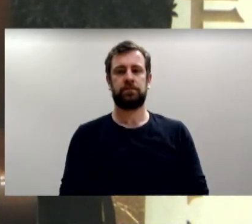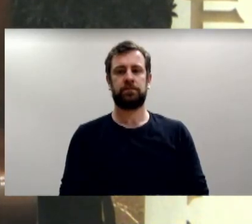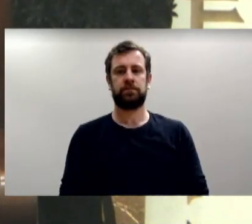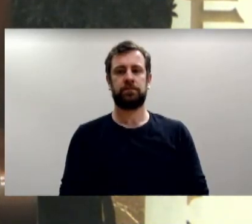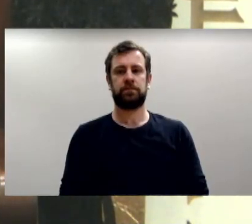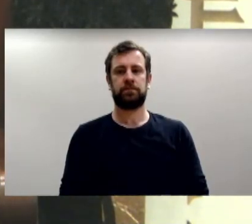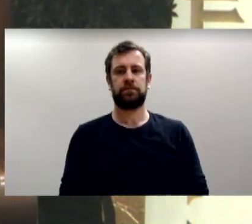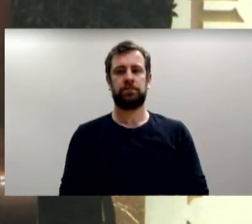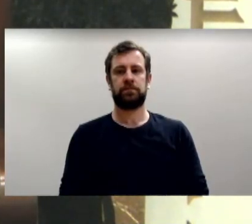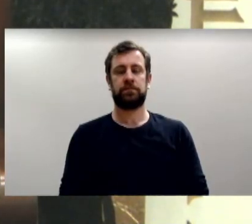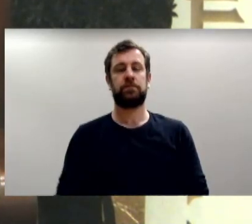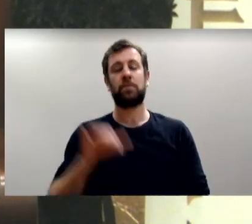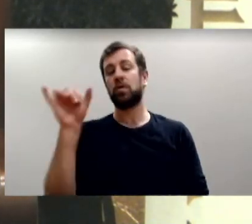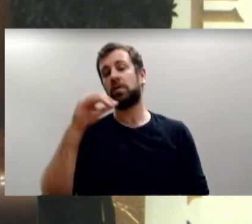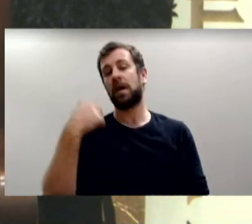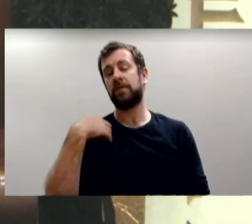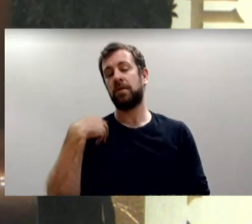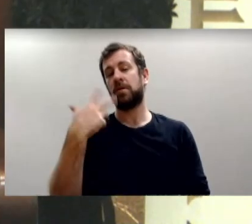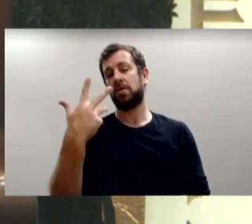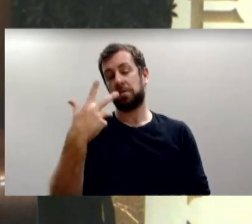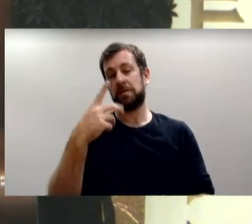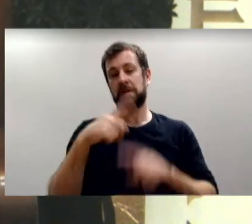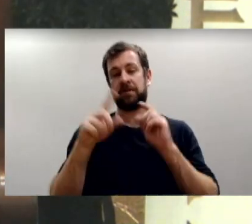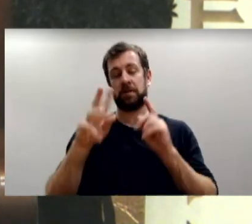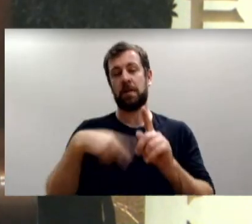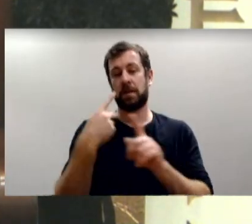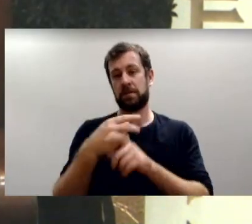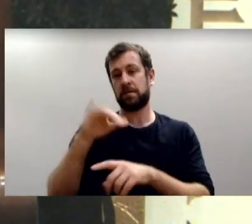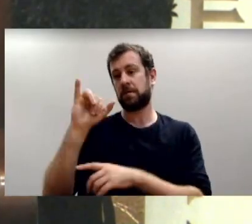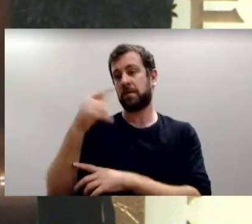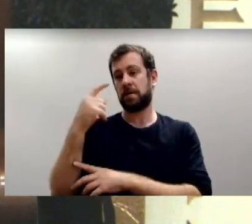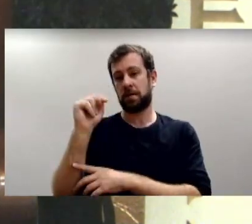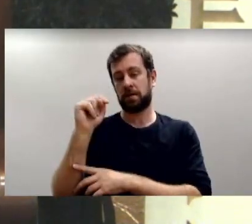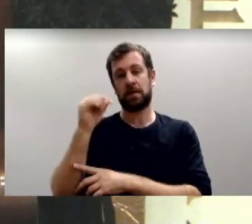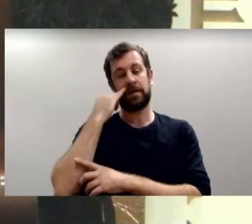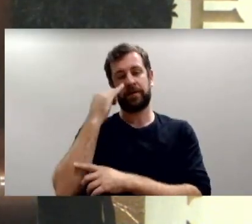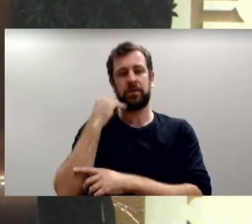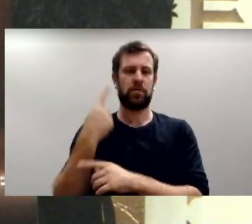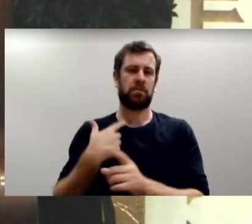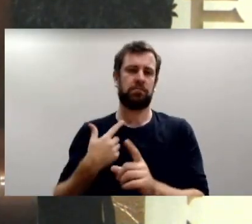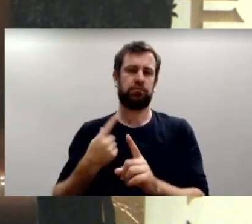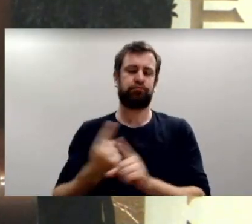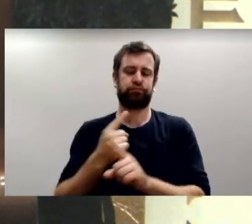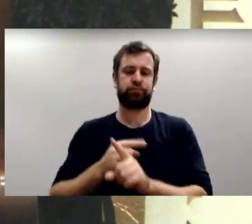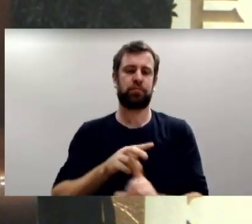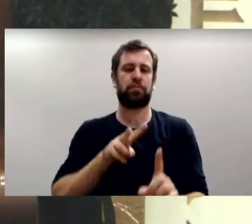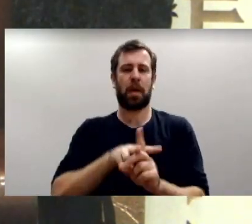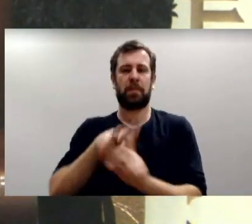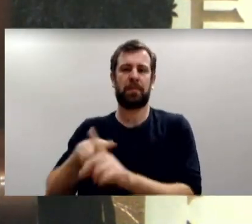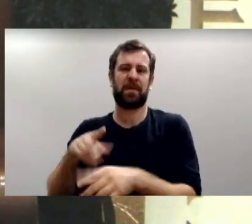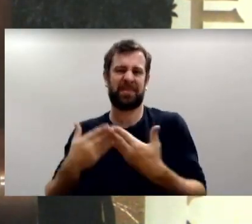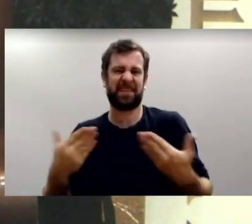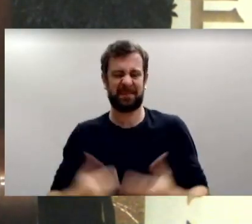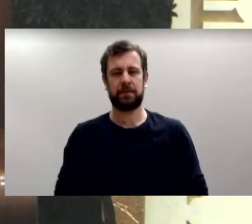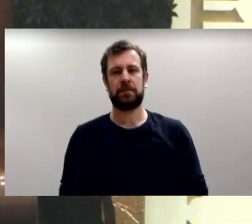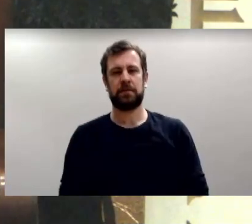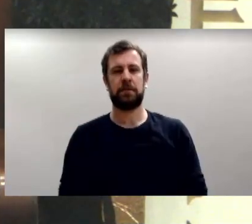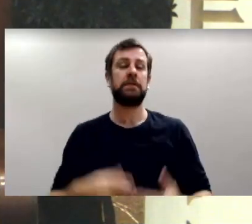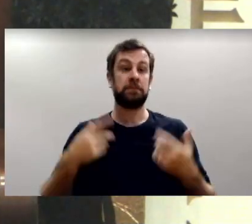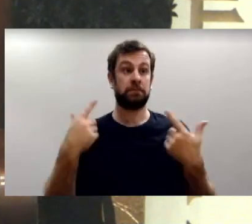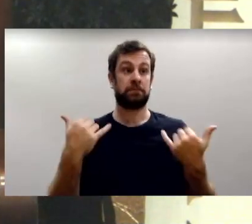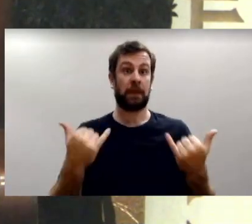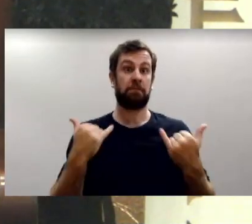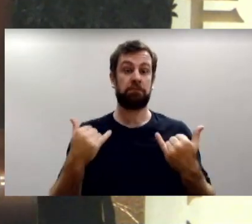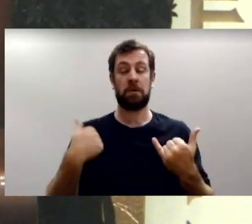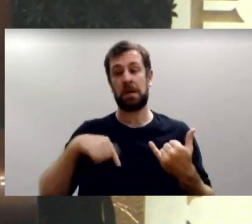There are actually three kinds of ayat when it comes to practical issues. These days we have a lot of discussion going on,